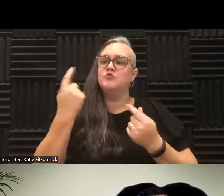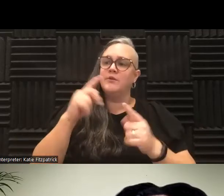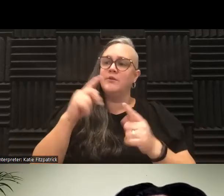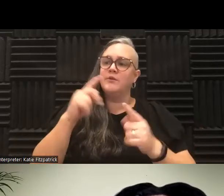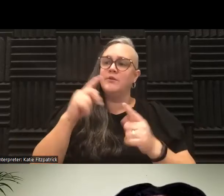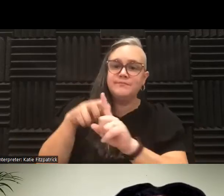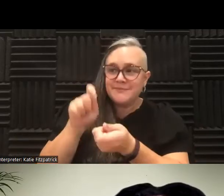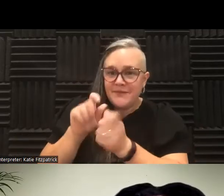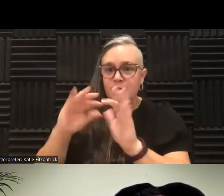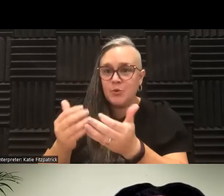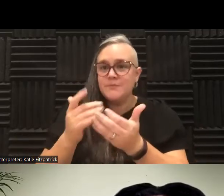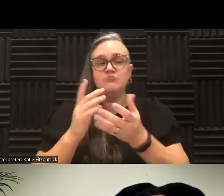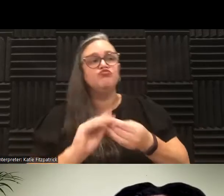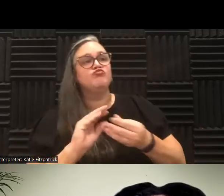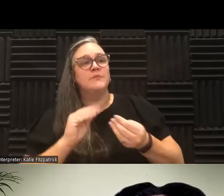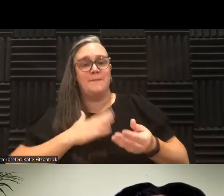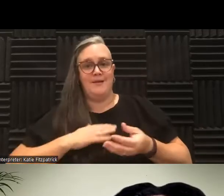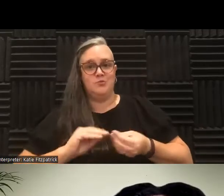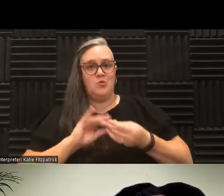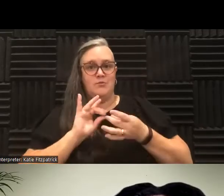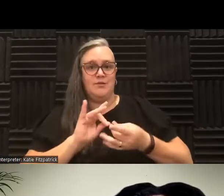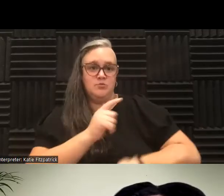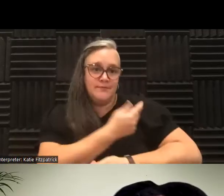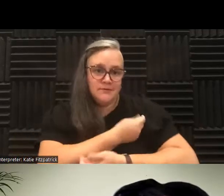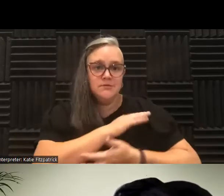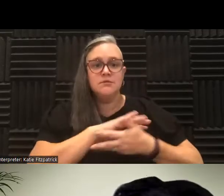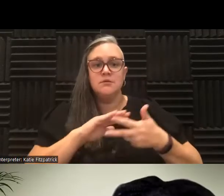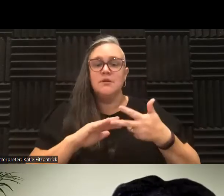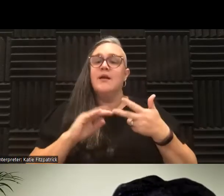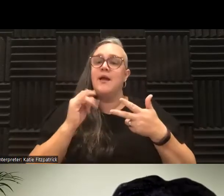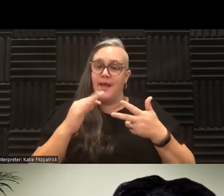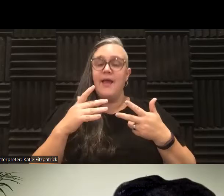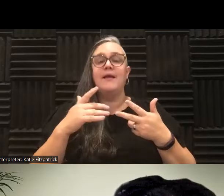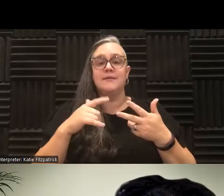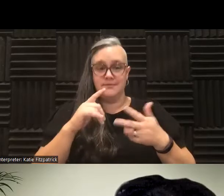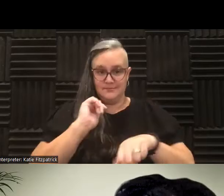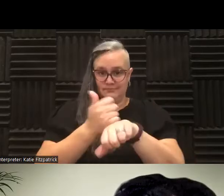working on implementation of health equity focused efforts.